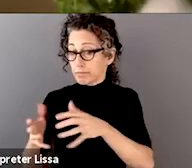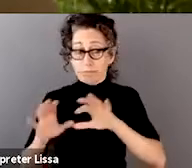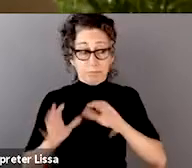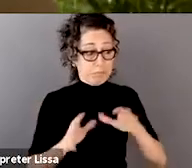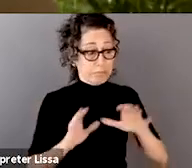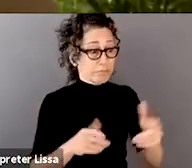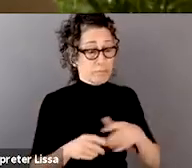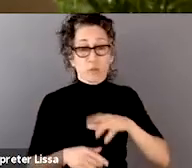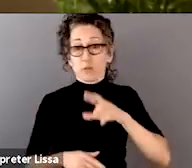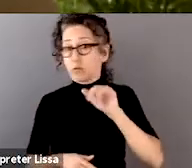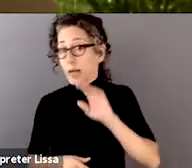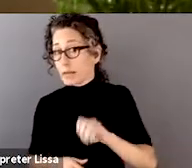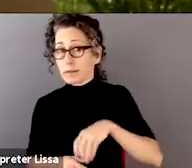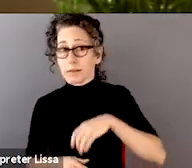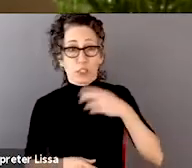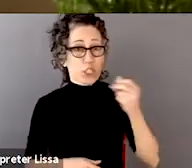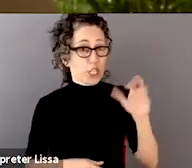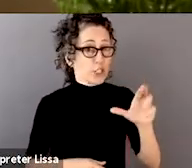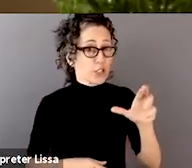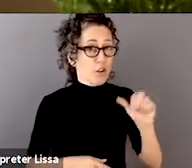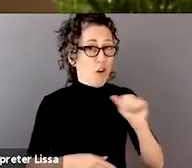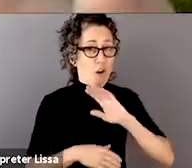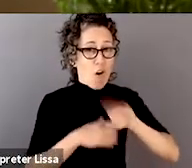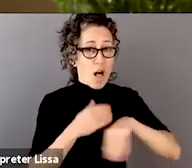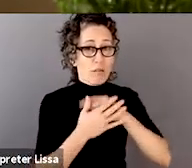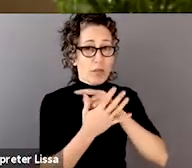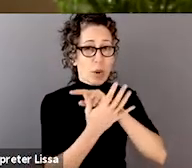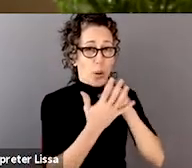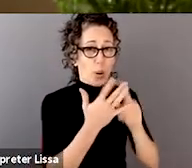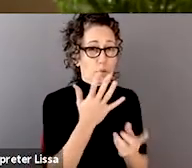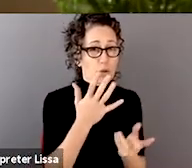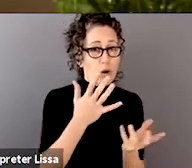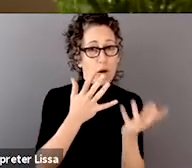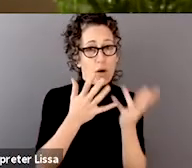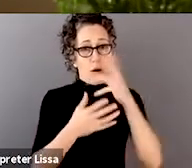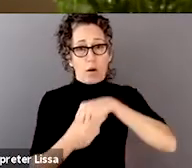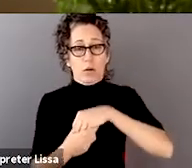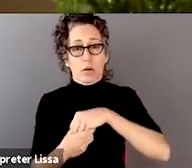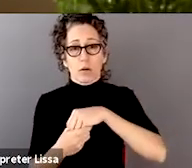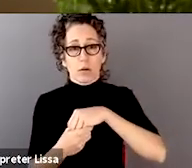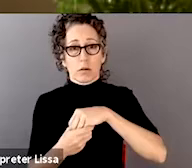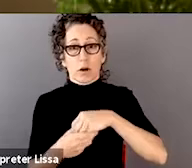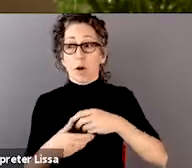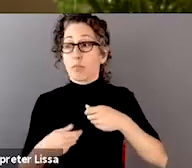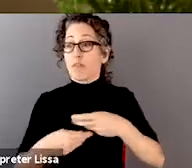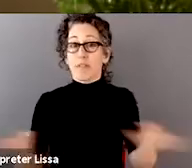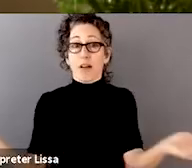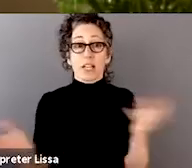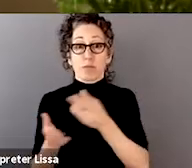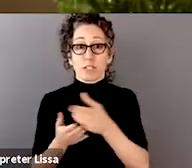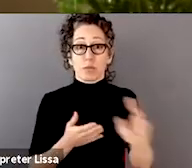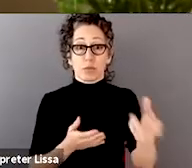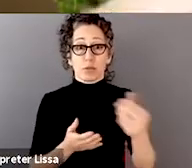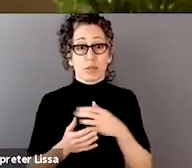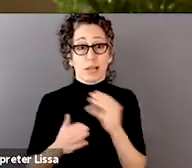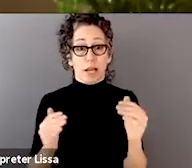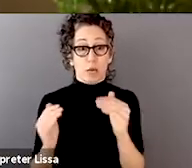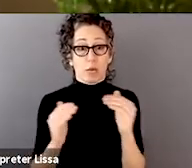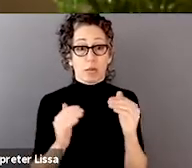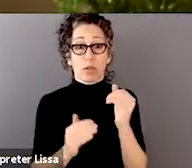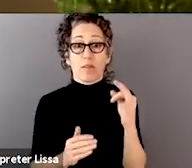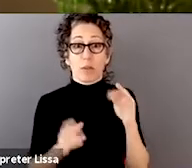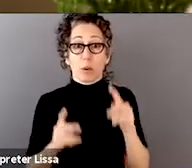races and genders, are all being given these resources in an equitable fashion. For example, if someone needs a